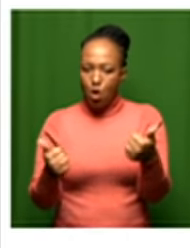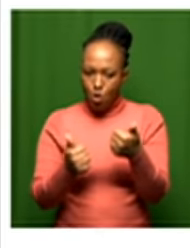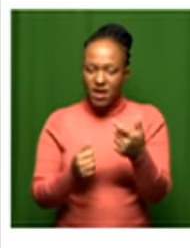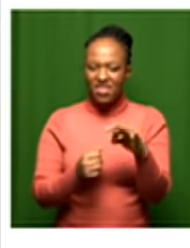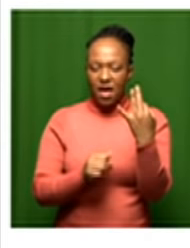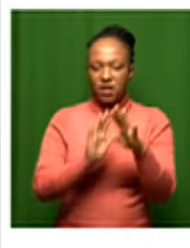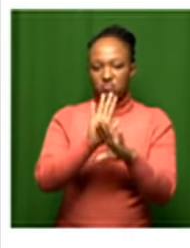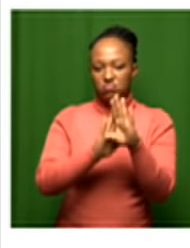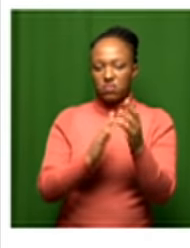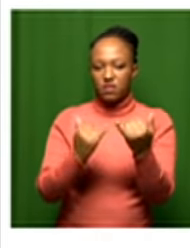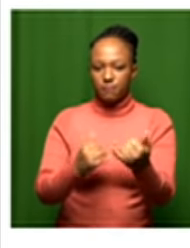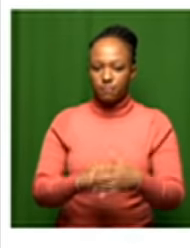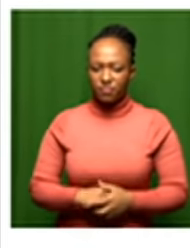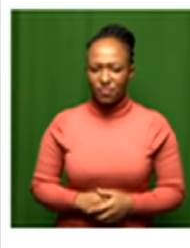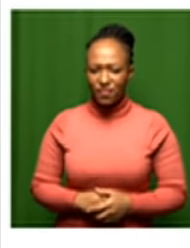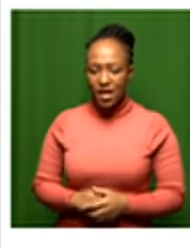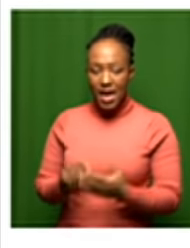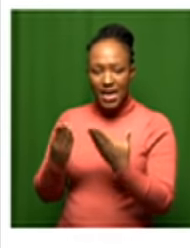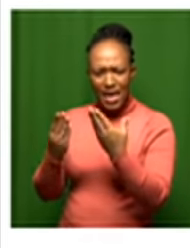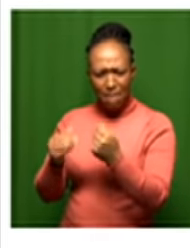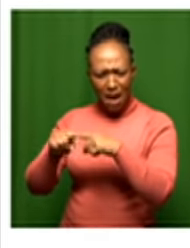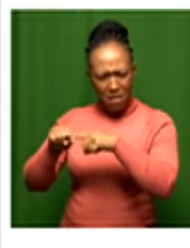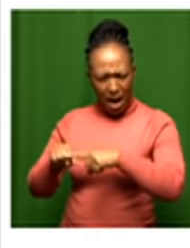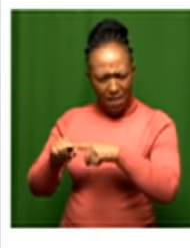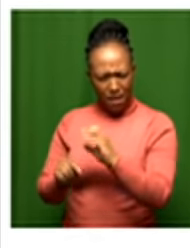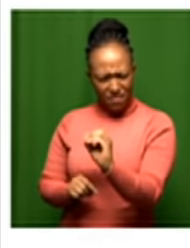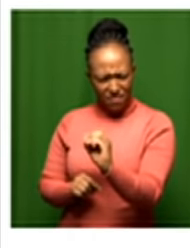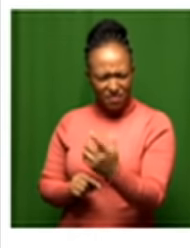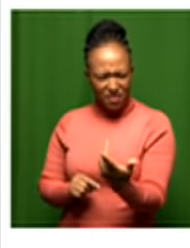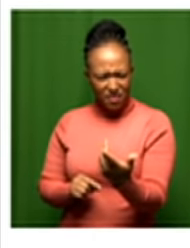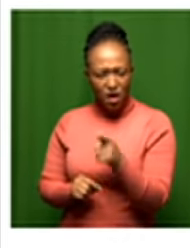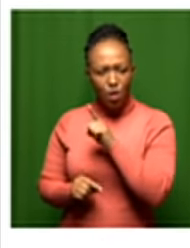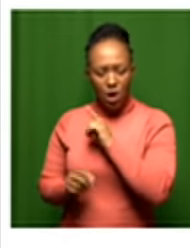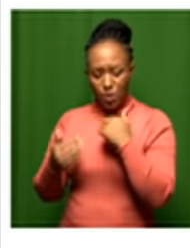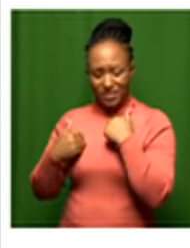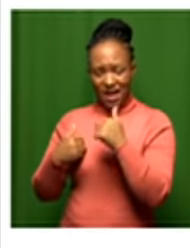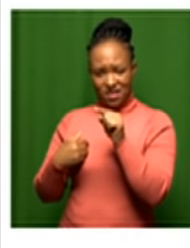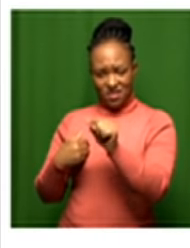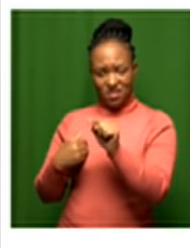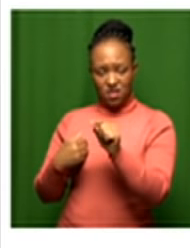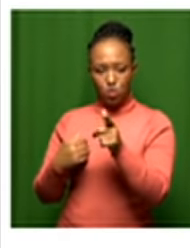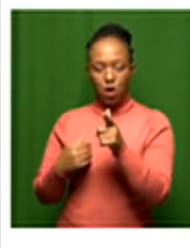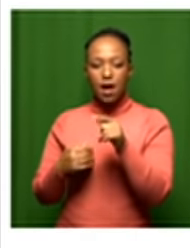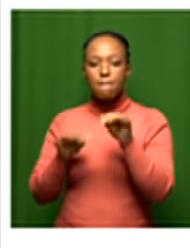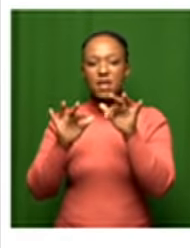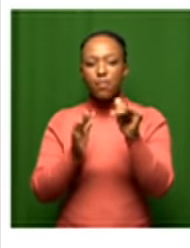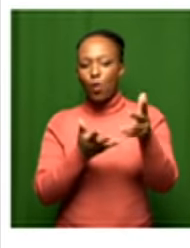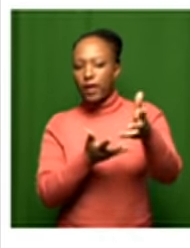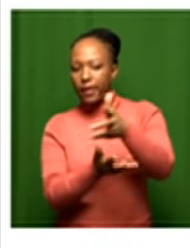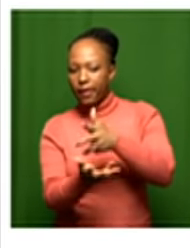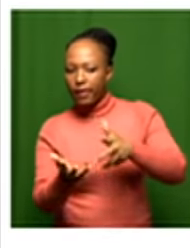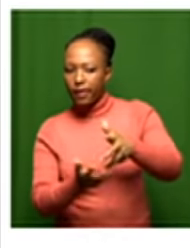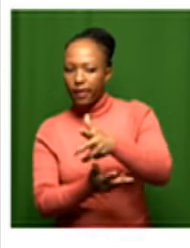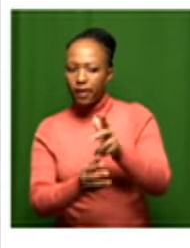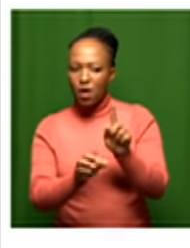third waves. How reliable are these numbers? I mean, let's start there, because you know when you speak to people,